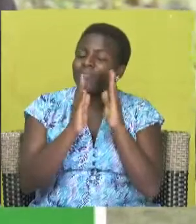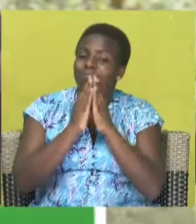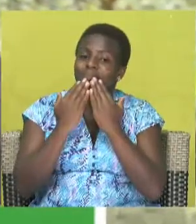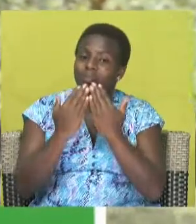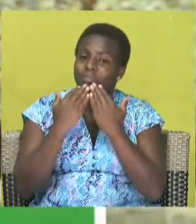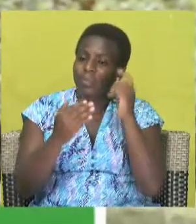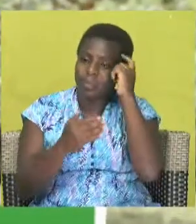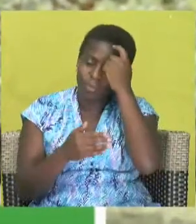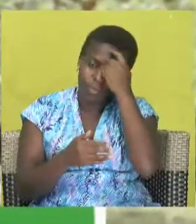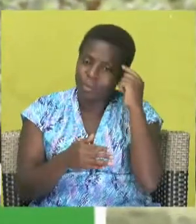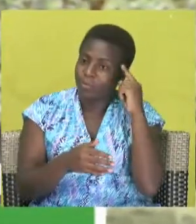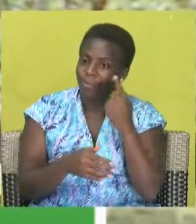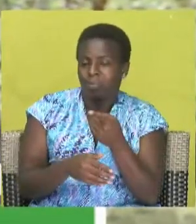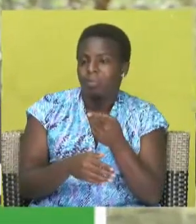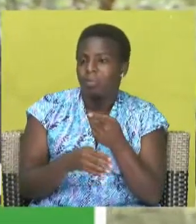have been